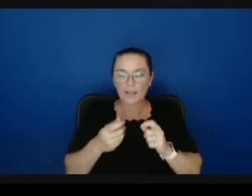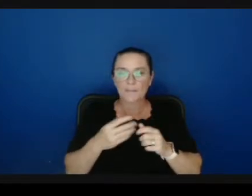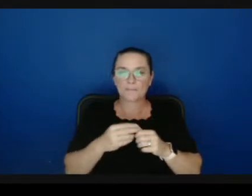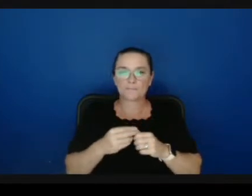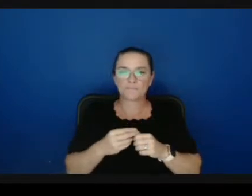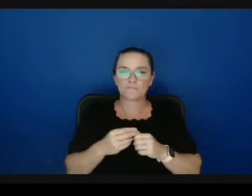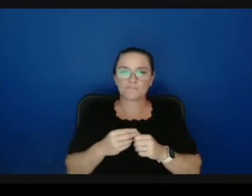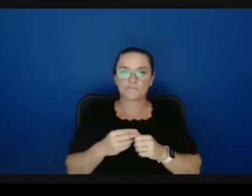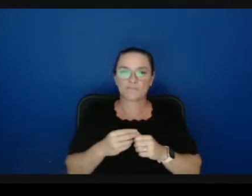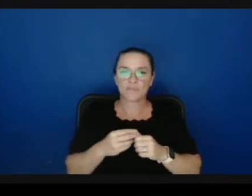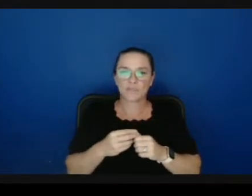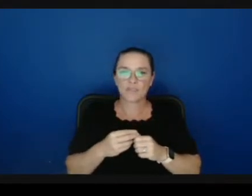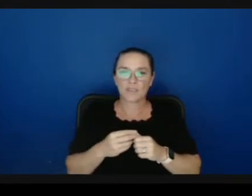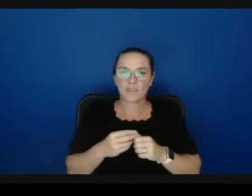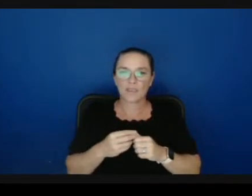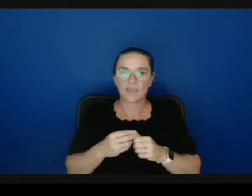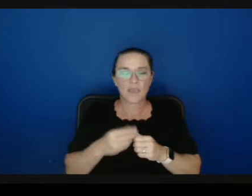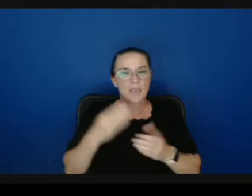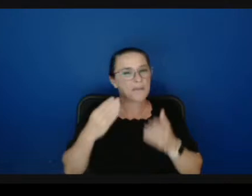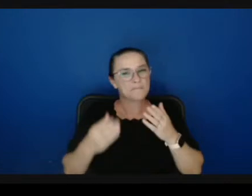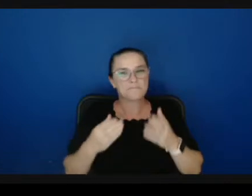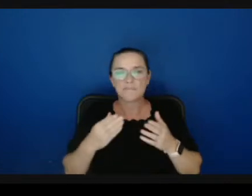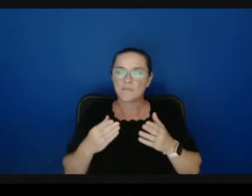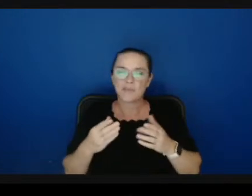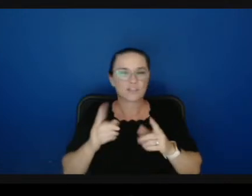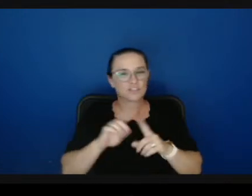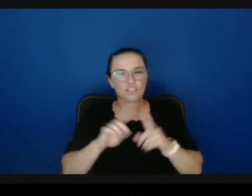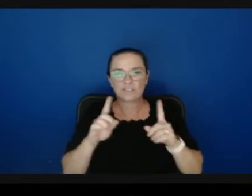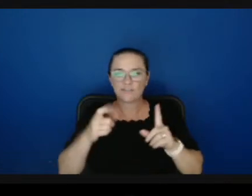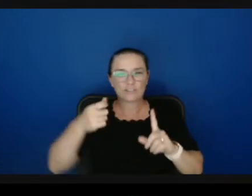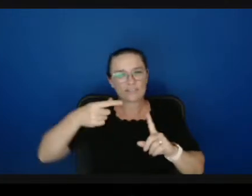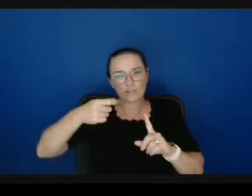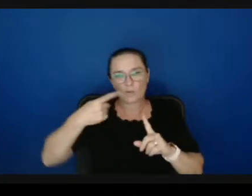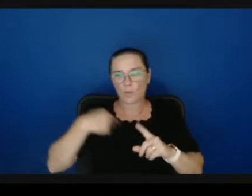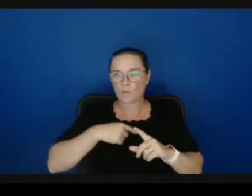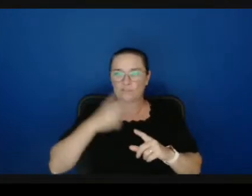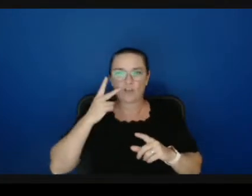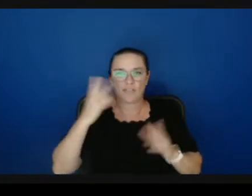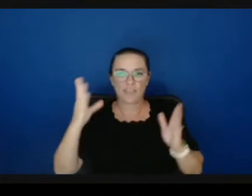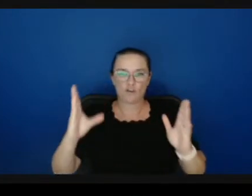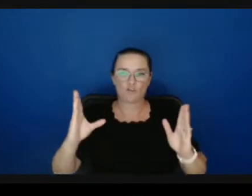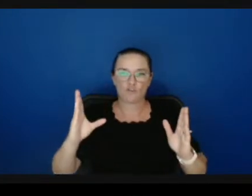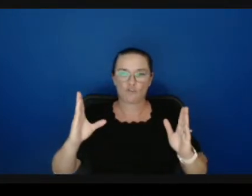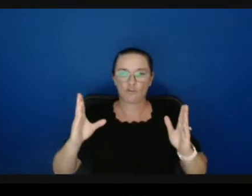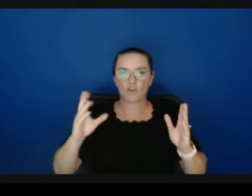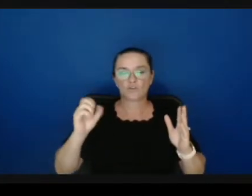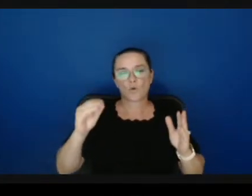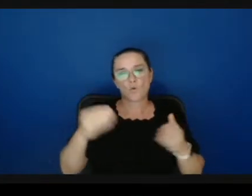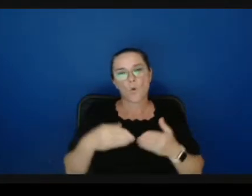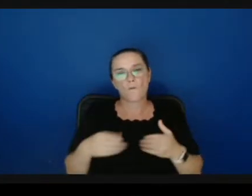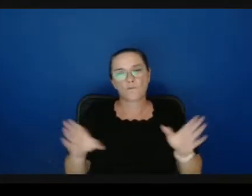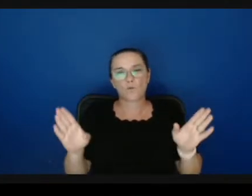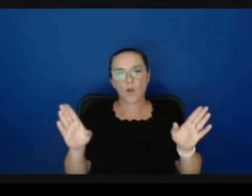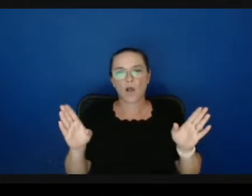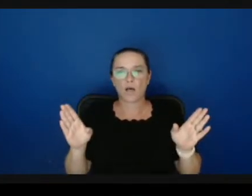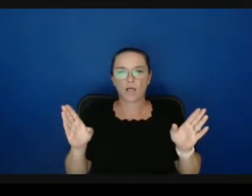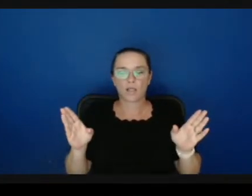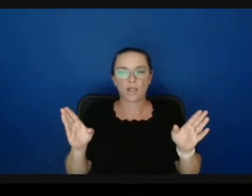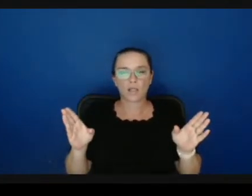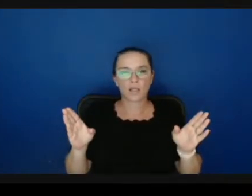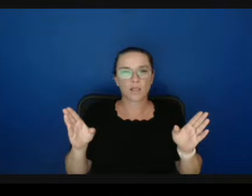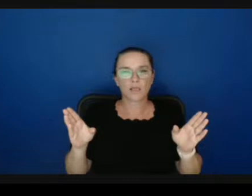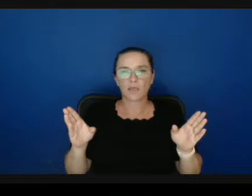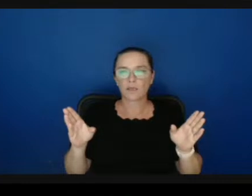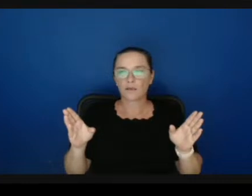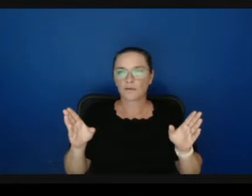if there's some kind of influence of the signal that we saw coming in more or less in here for this segment in here. So overall, a lot of this data has some questions